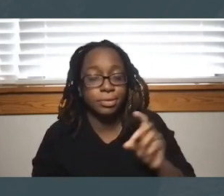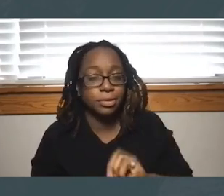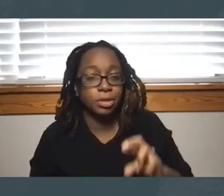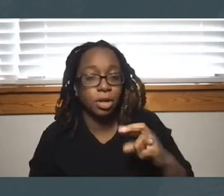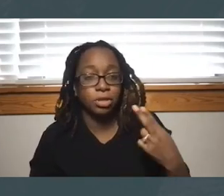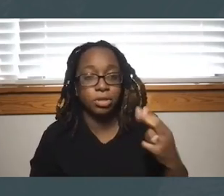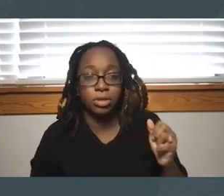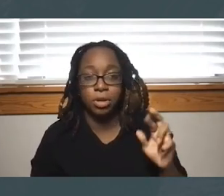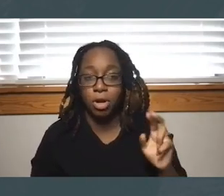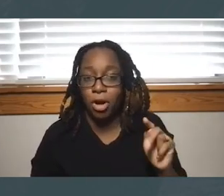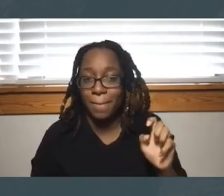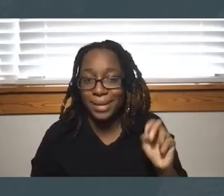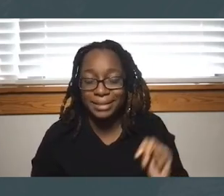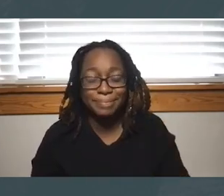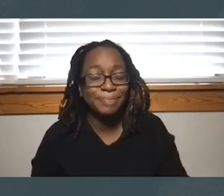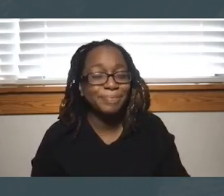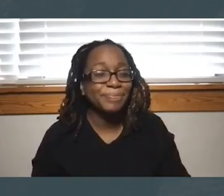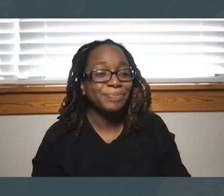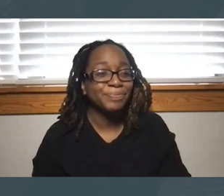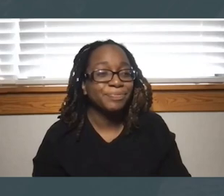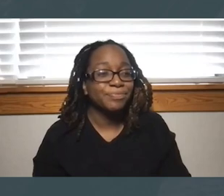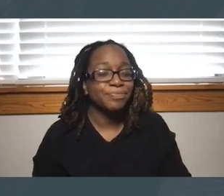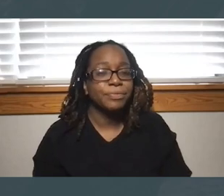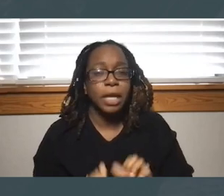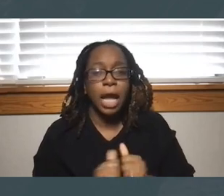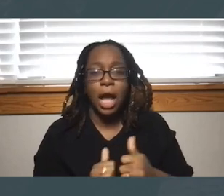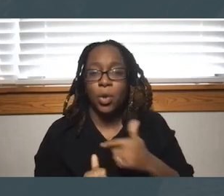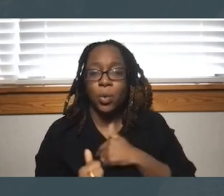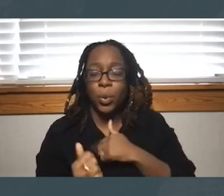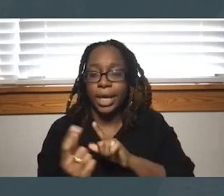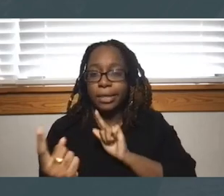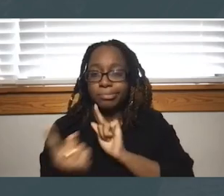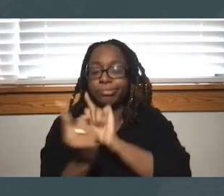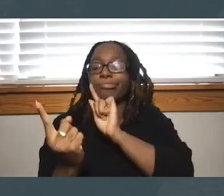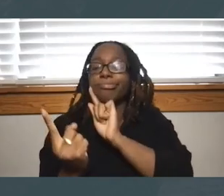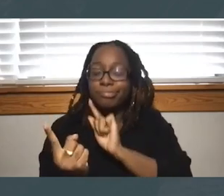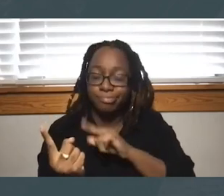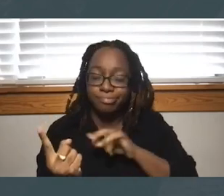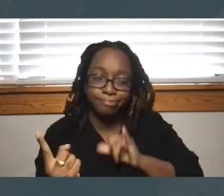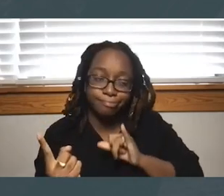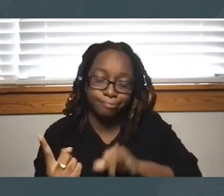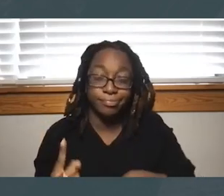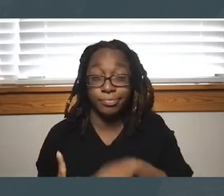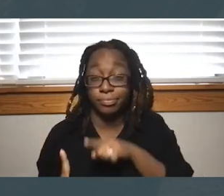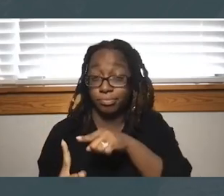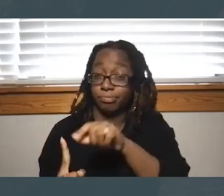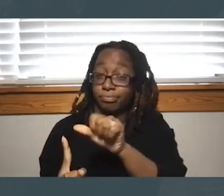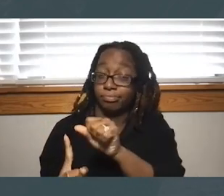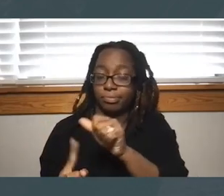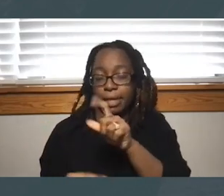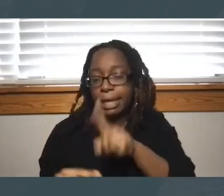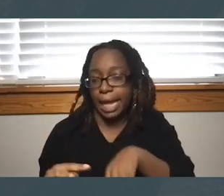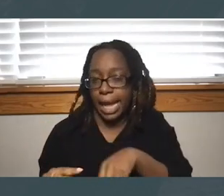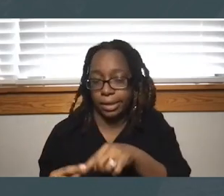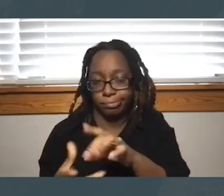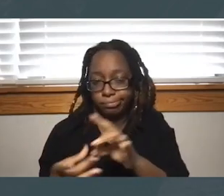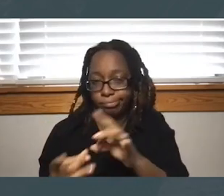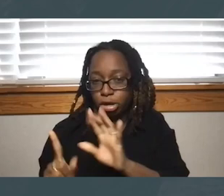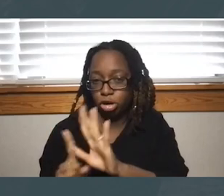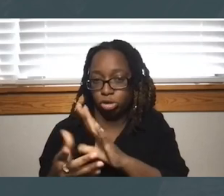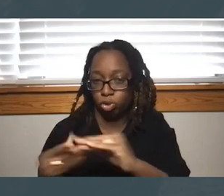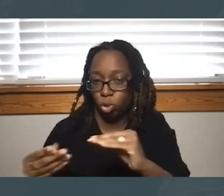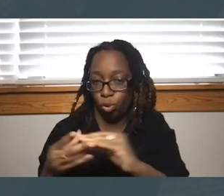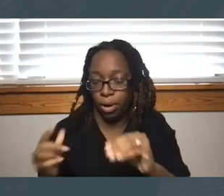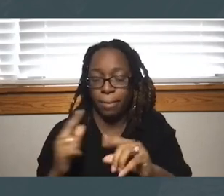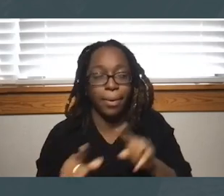How did we find each other? I cannot speak in Saidiya's place, but I can talk about how I found Saidiya